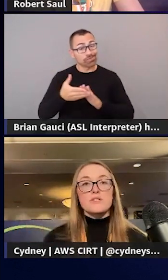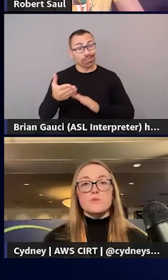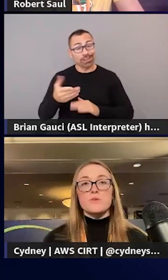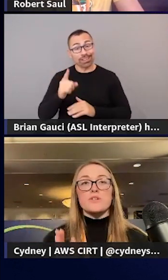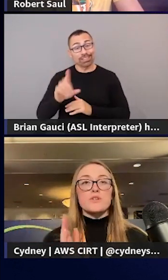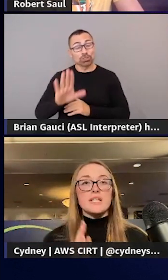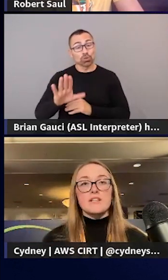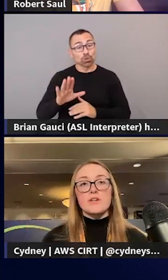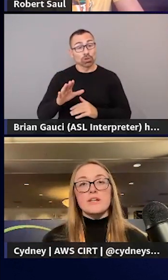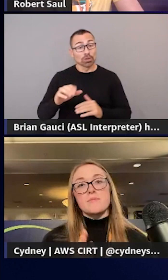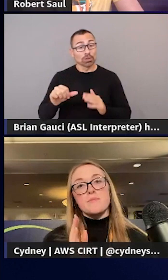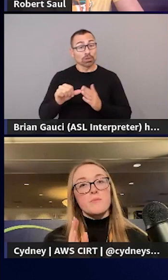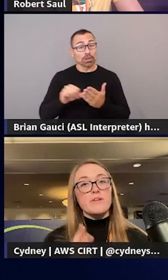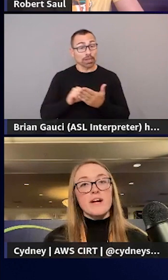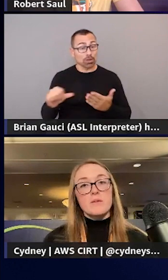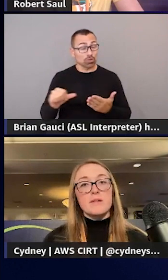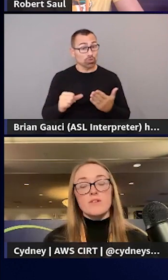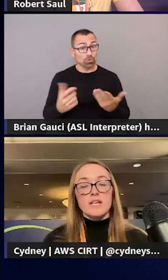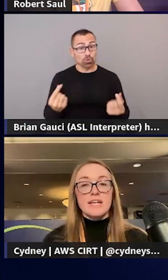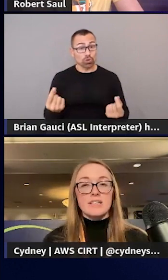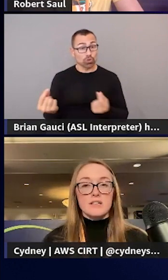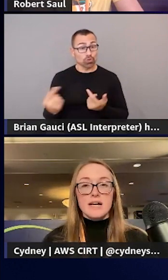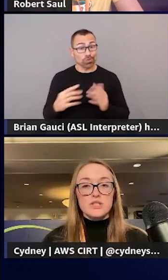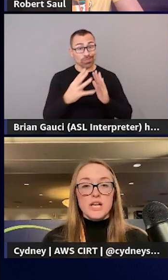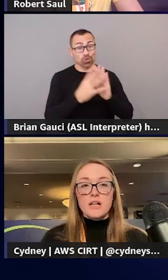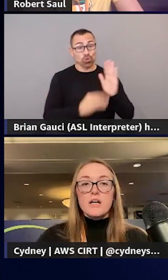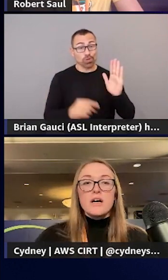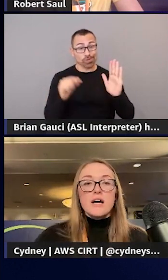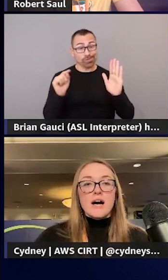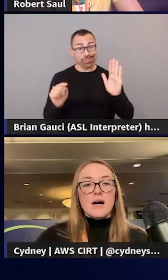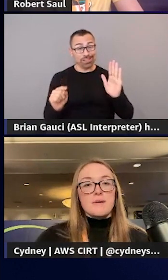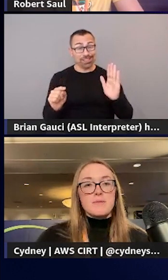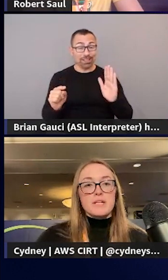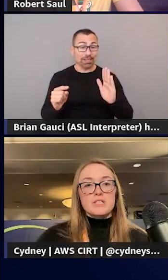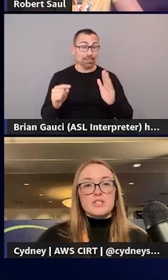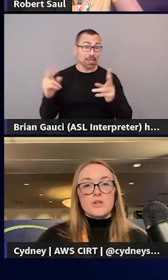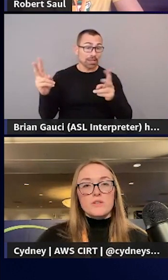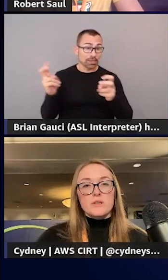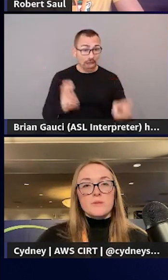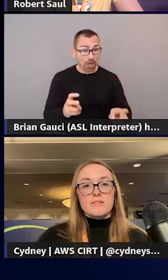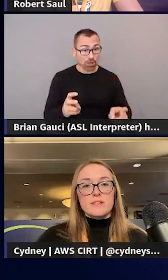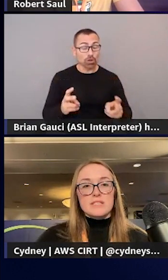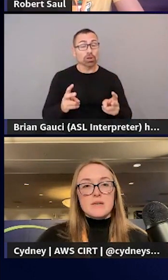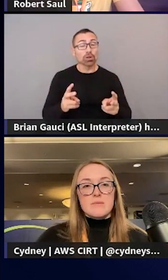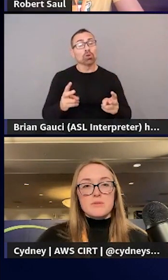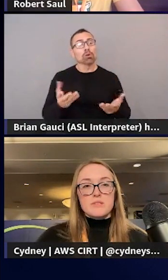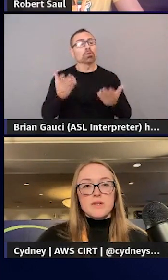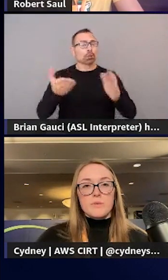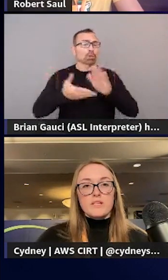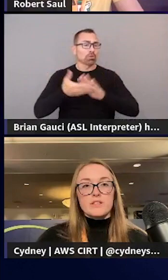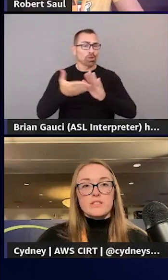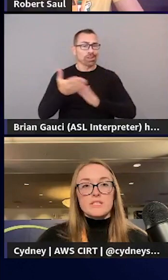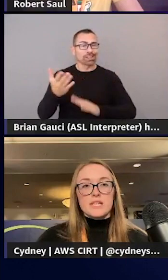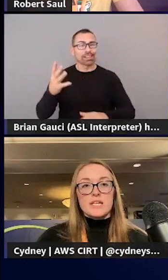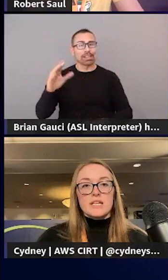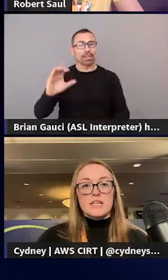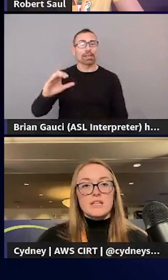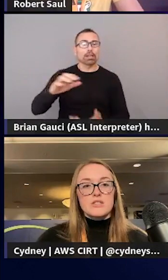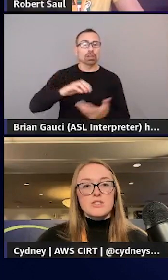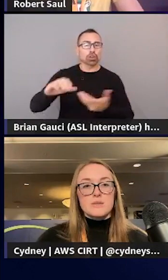clone this tool, you download it. We recommend running it in Cloud Shell, and we can show a little bit of examples on what it looks